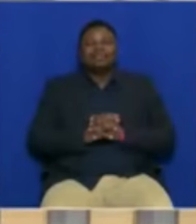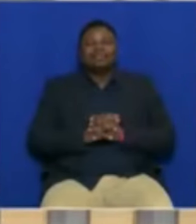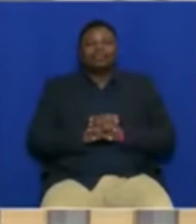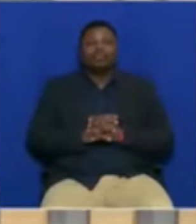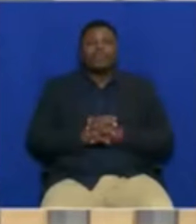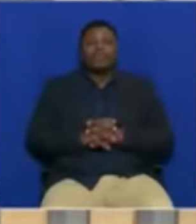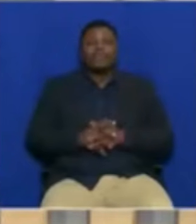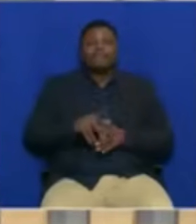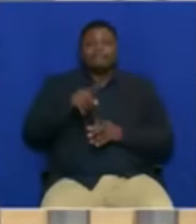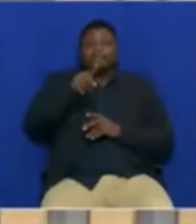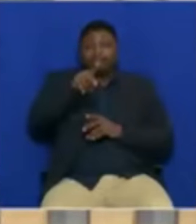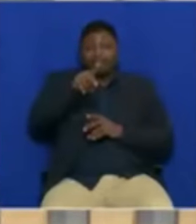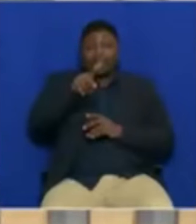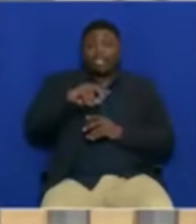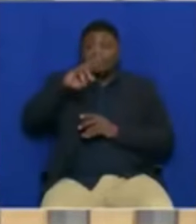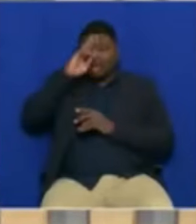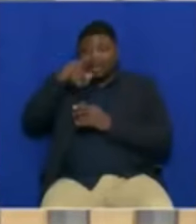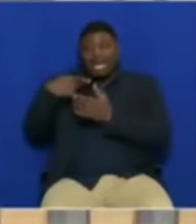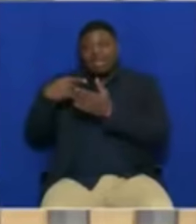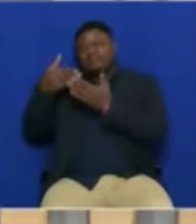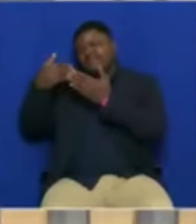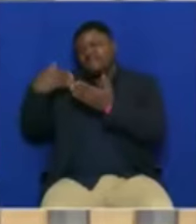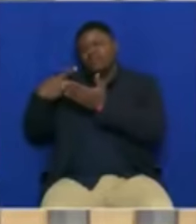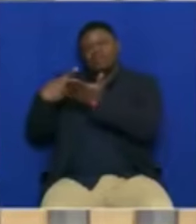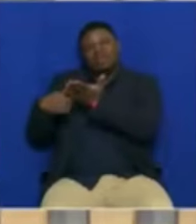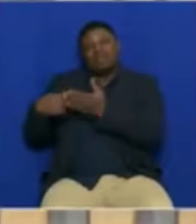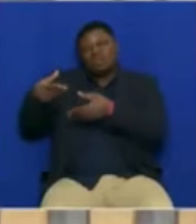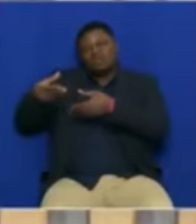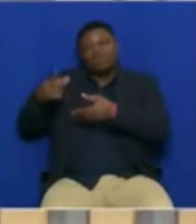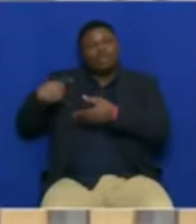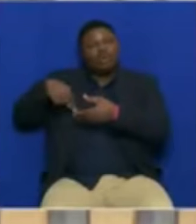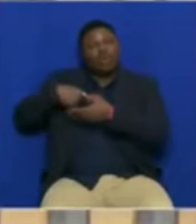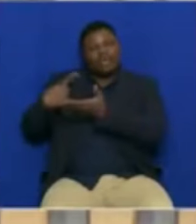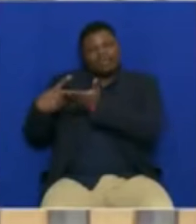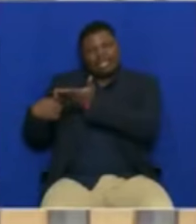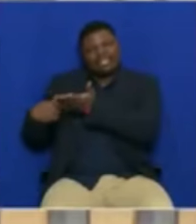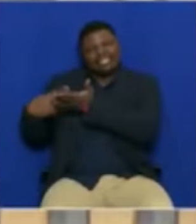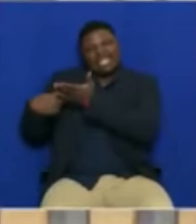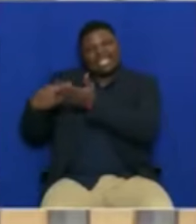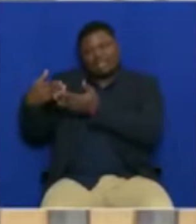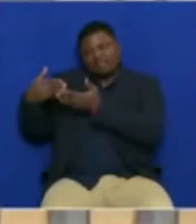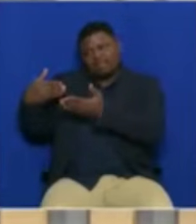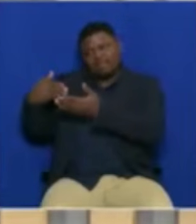the administration of the docket purposes on the system at the station.